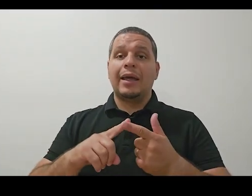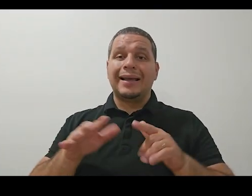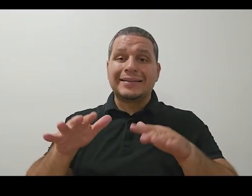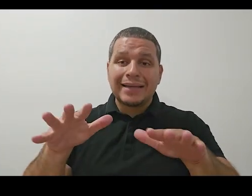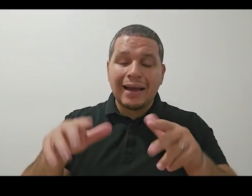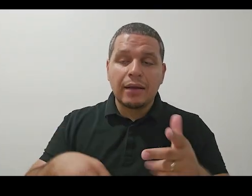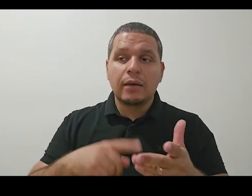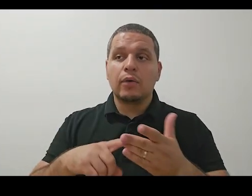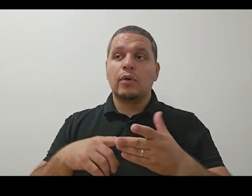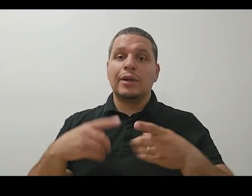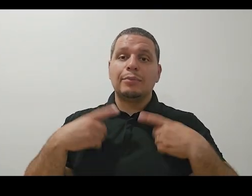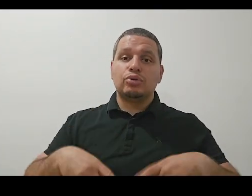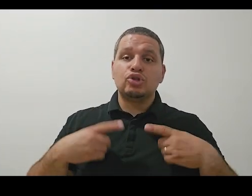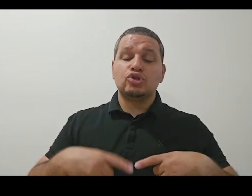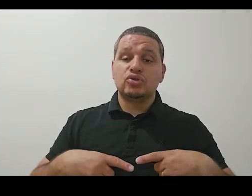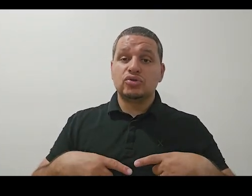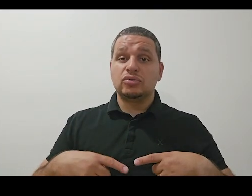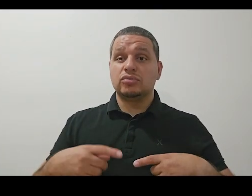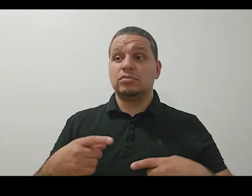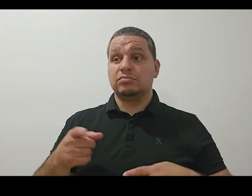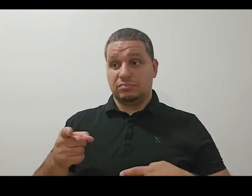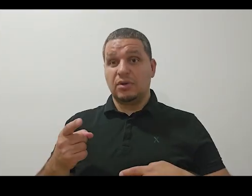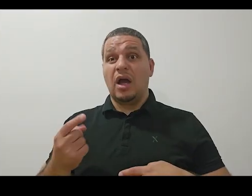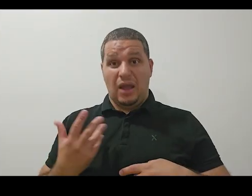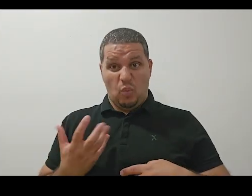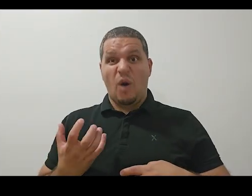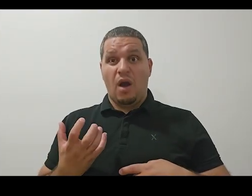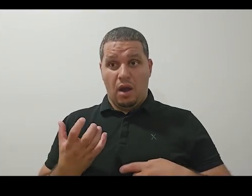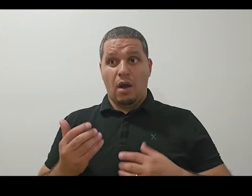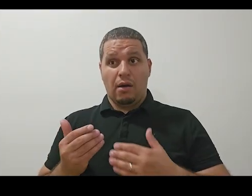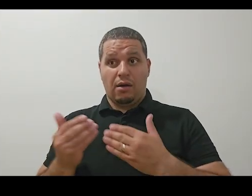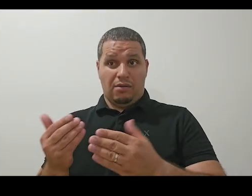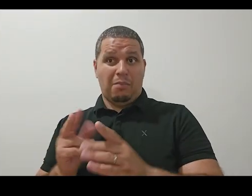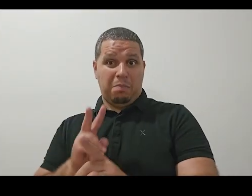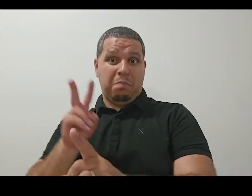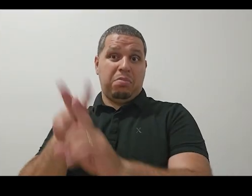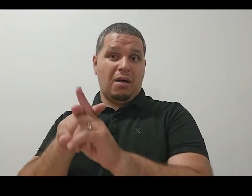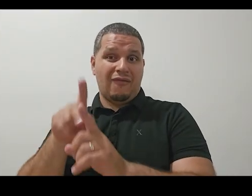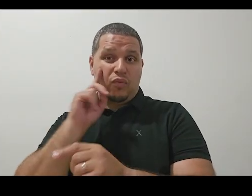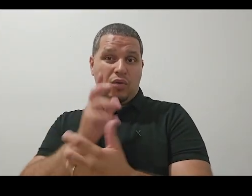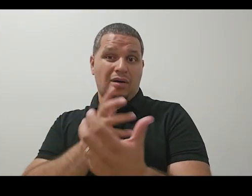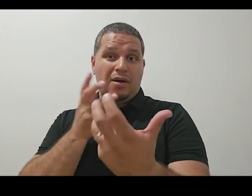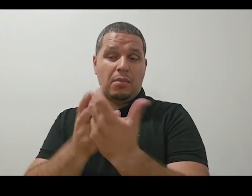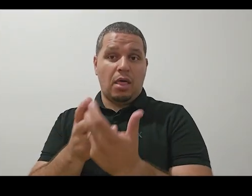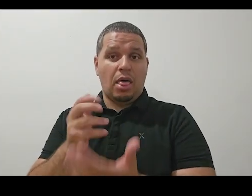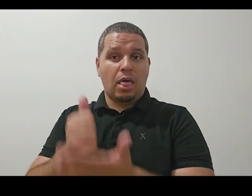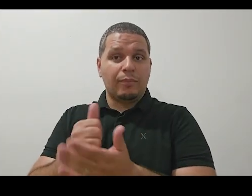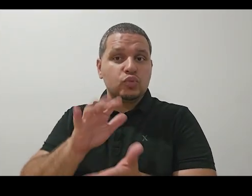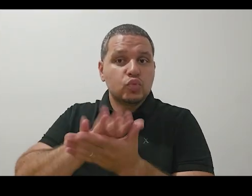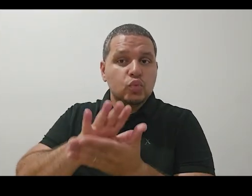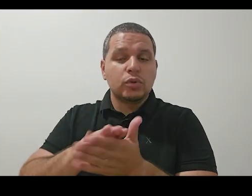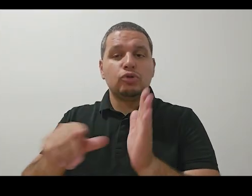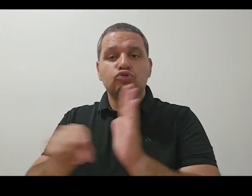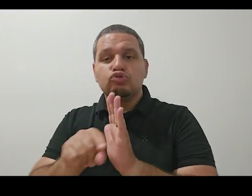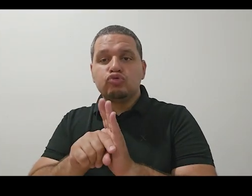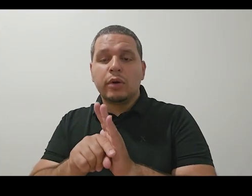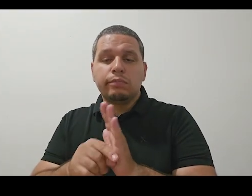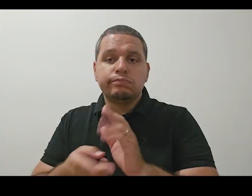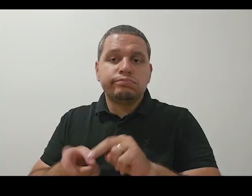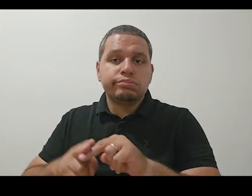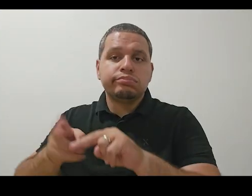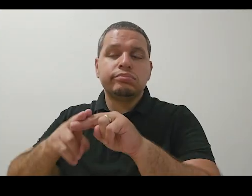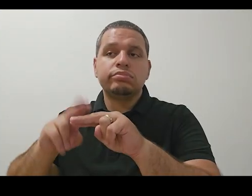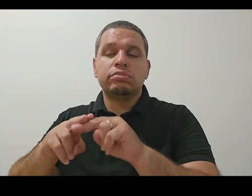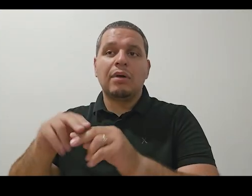depression, one part of them wants to apply for it because it will help them, help their grades, help their mental health, they're less pressured. But